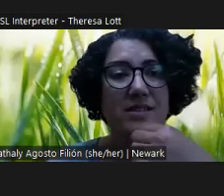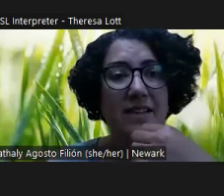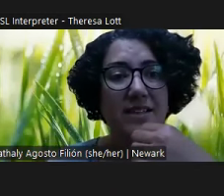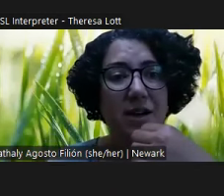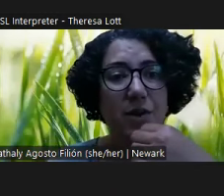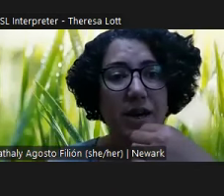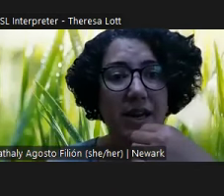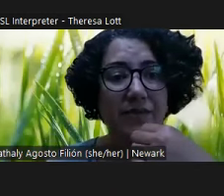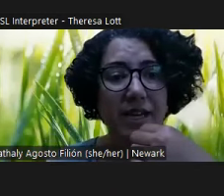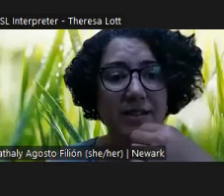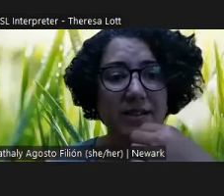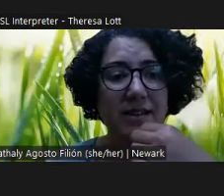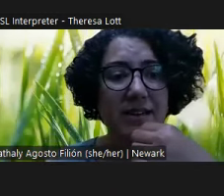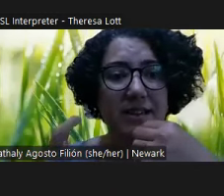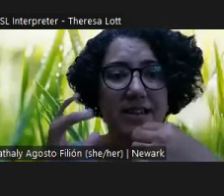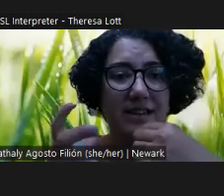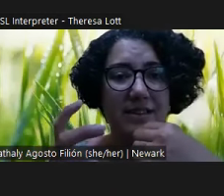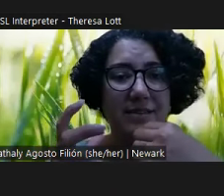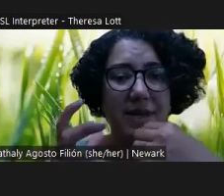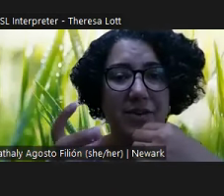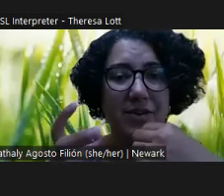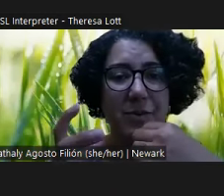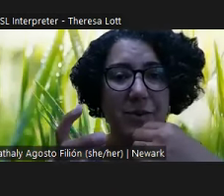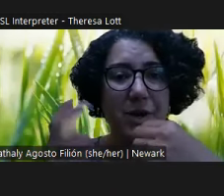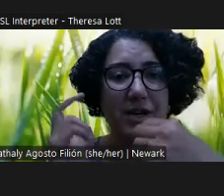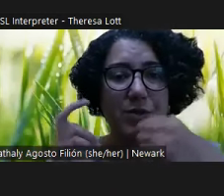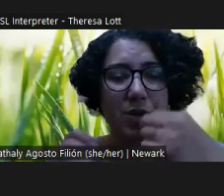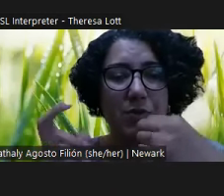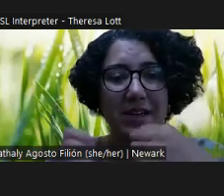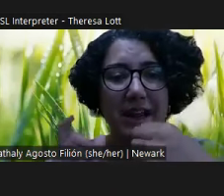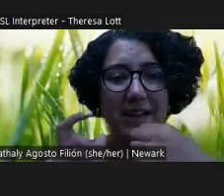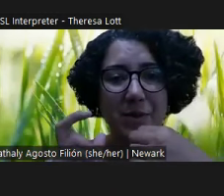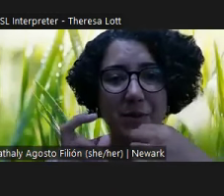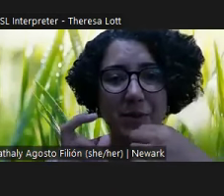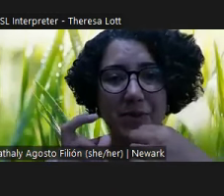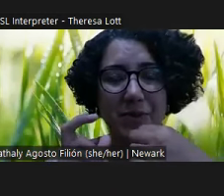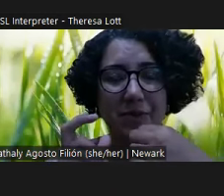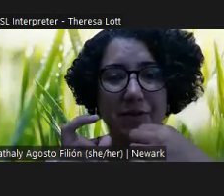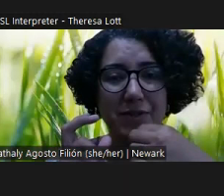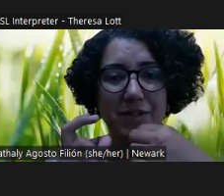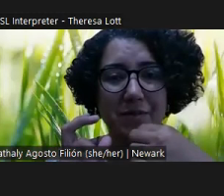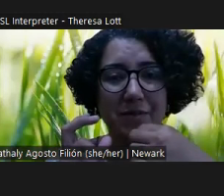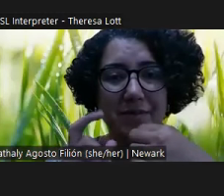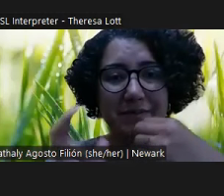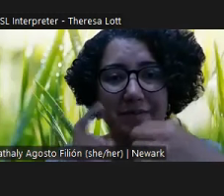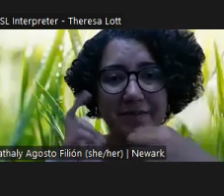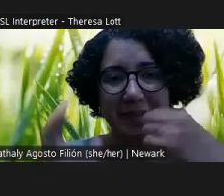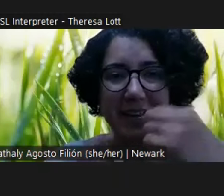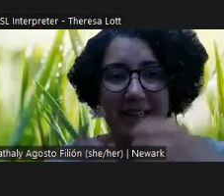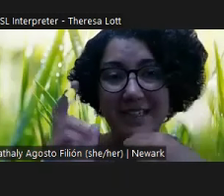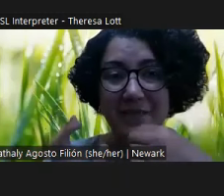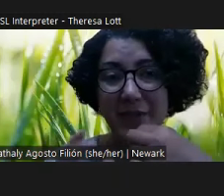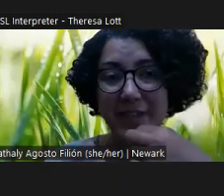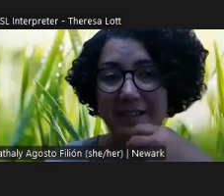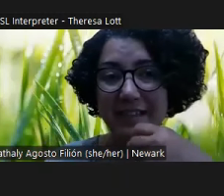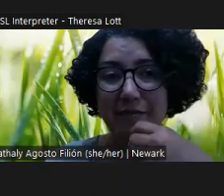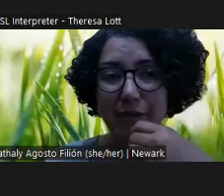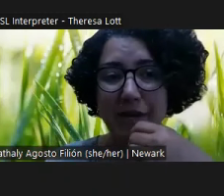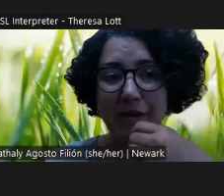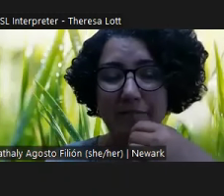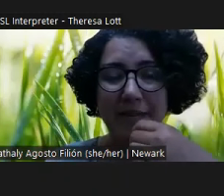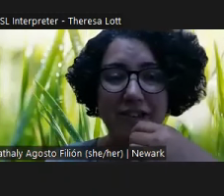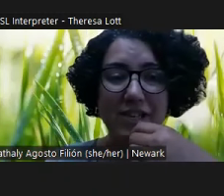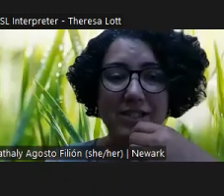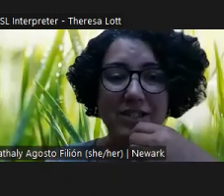this is a slide that's got quite a lot of text in it. And I think, Mary, correct me if I'm wrong, it's where we're going to ask people to sort of offer some ideas for things that they definitely